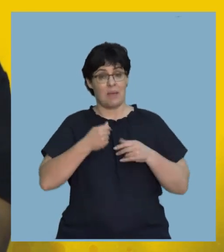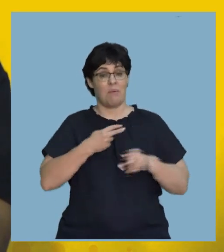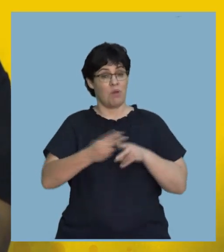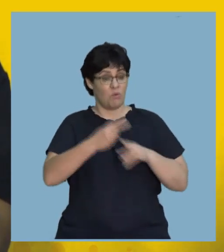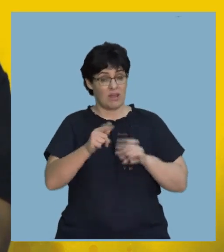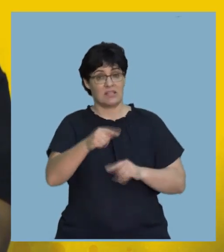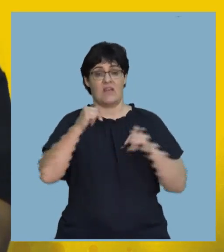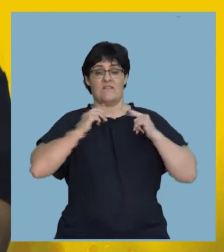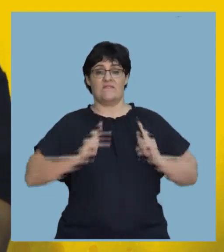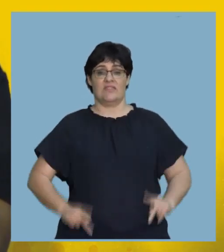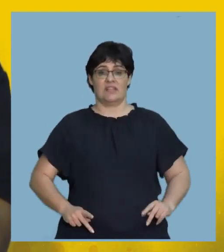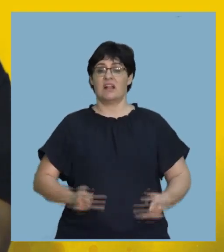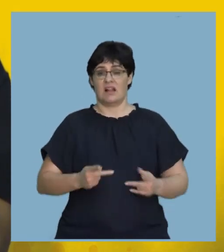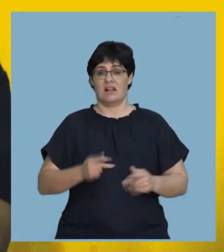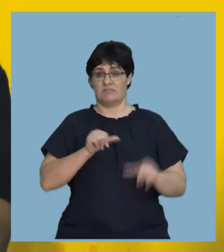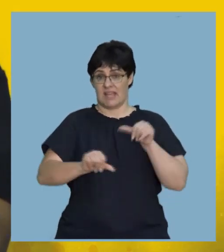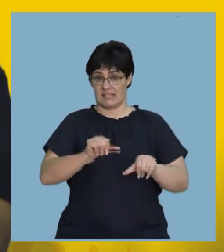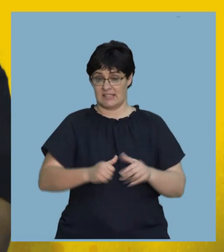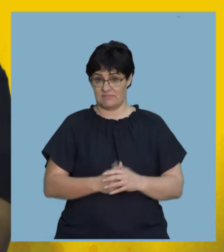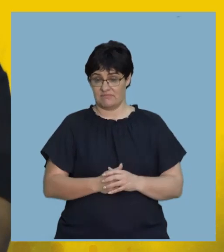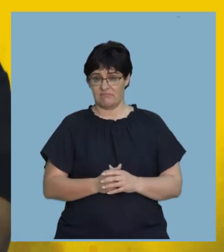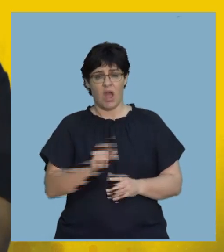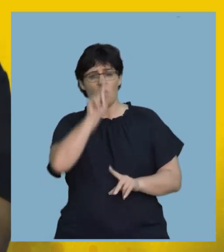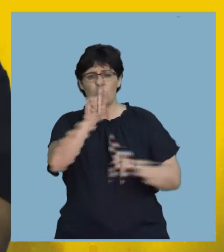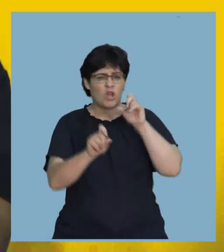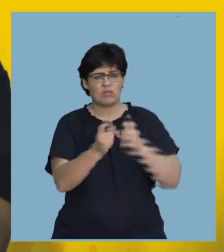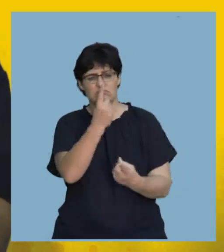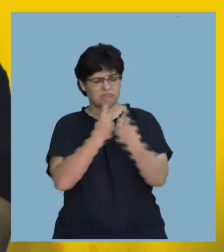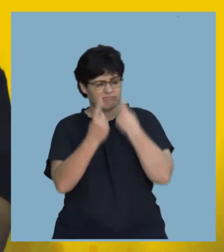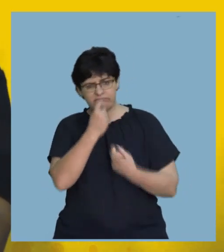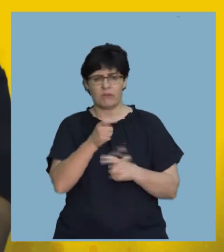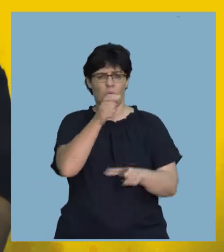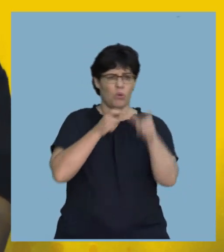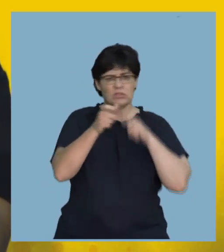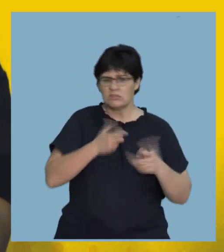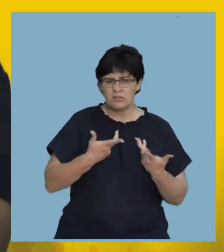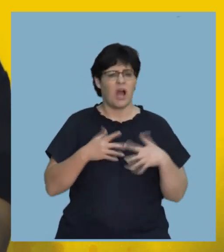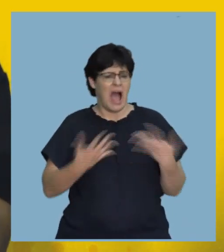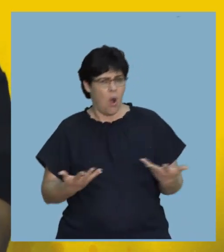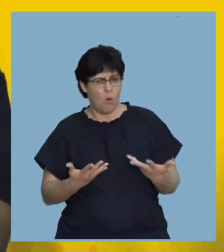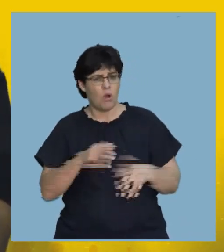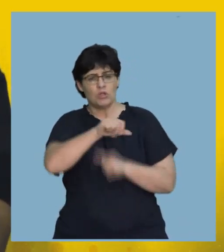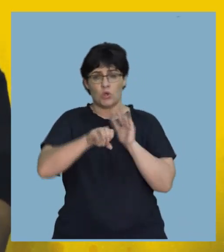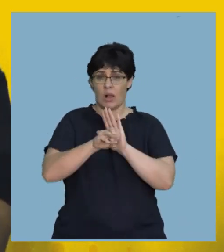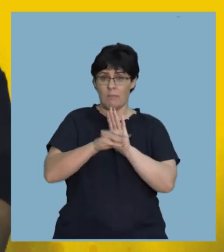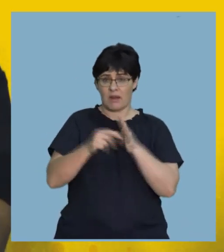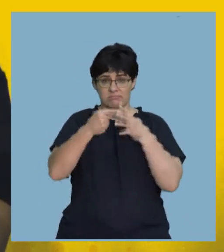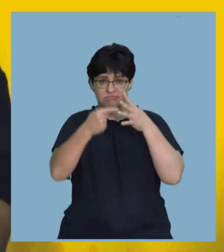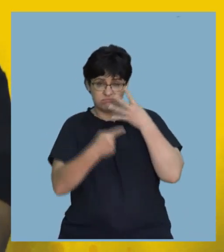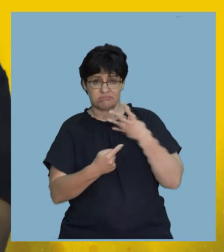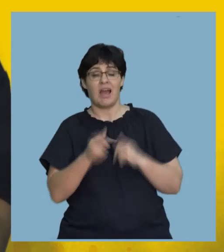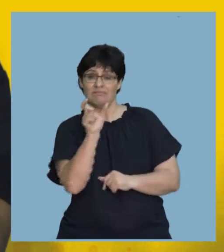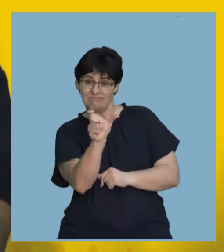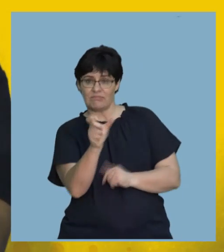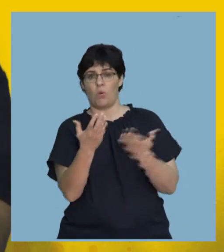sciences. All you need to do to send your questions and comments through to us is search for Matrix on all social media platforms as well as